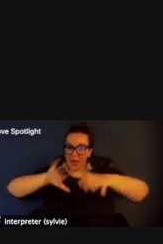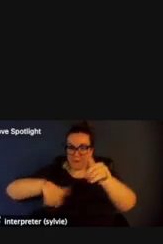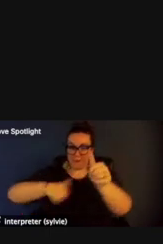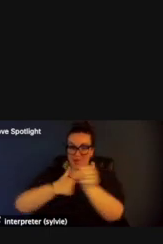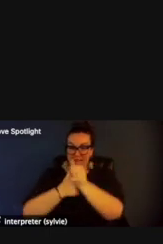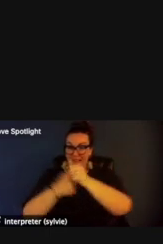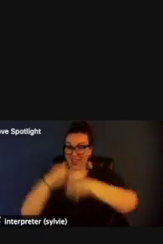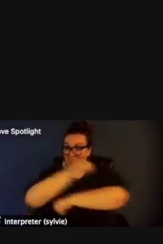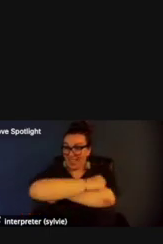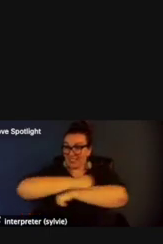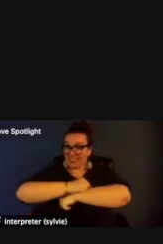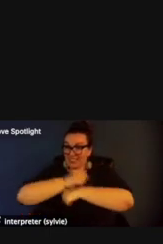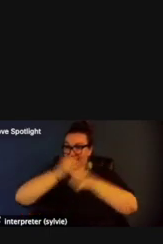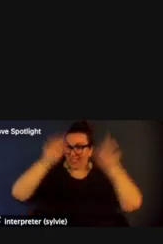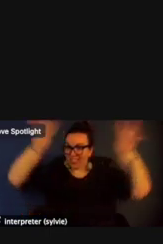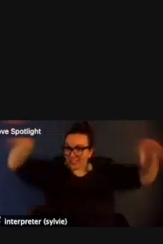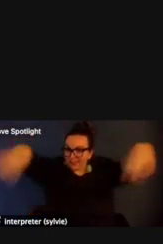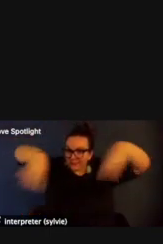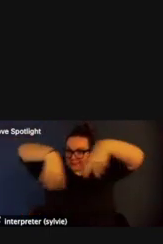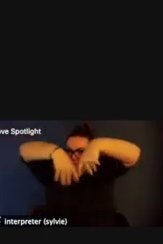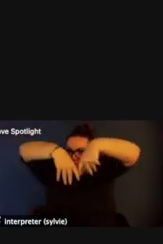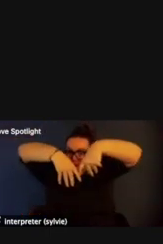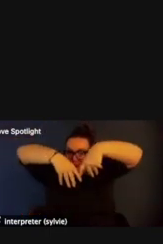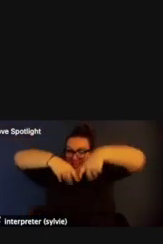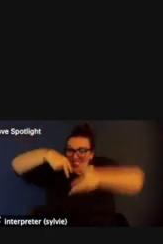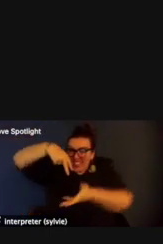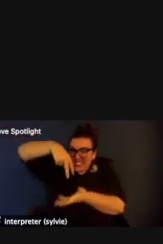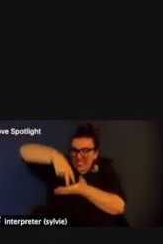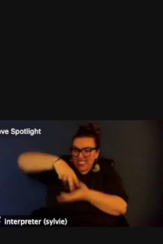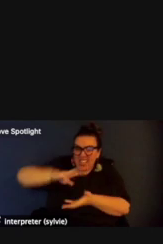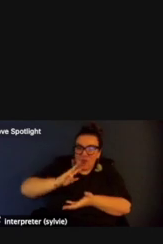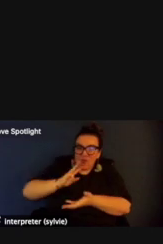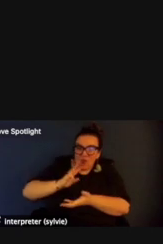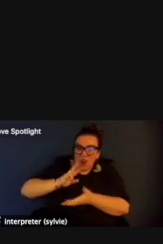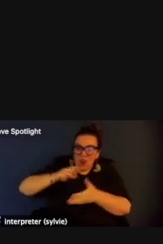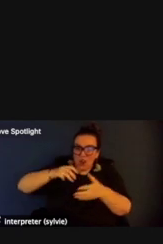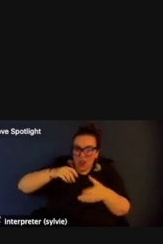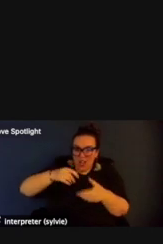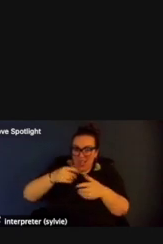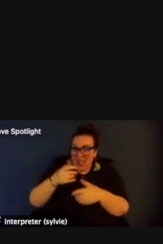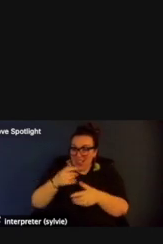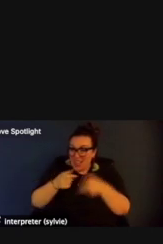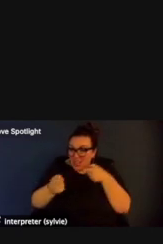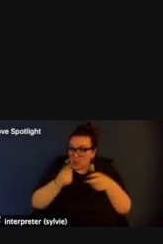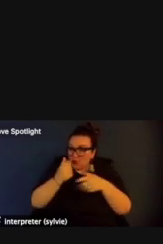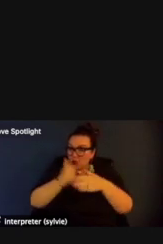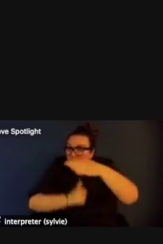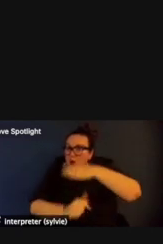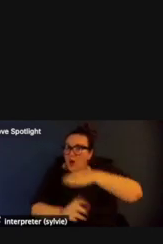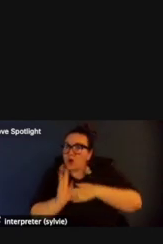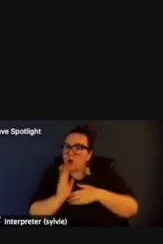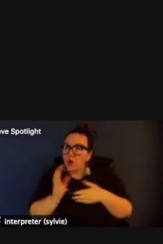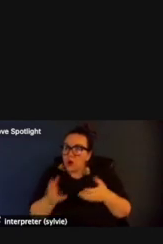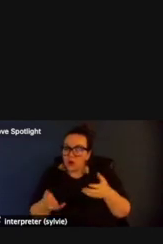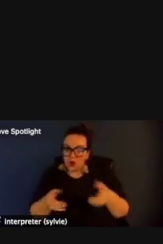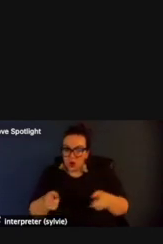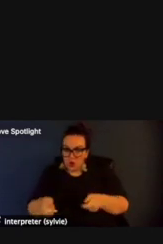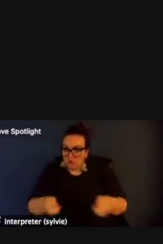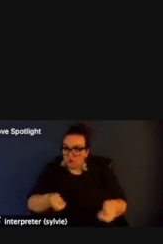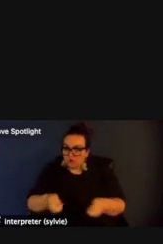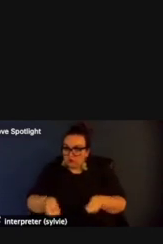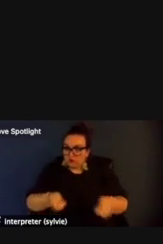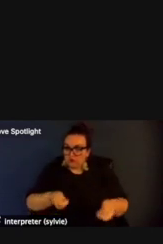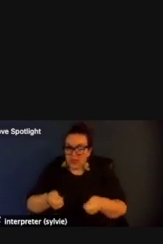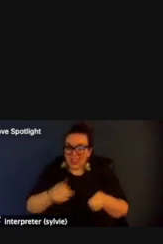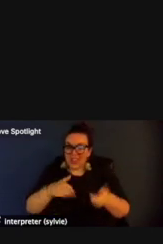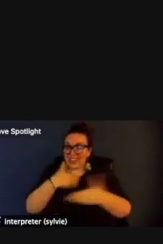the puppeteers, but they're standing in the water. They control the puppets from underneath the water. So if we go to the next slide, we actually have a little video